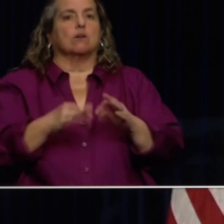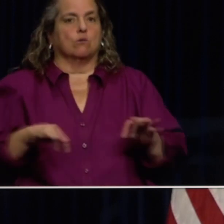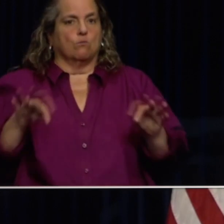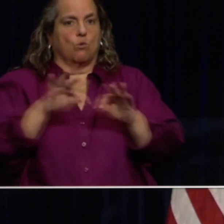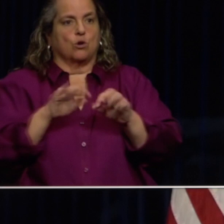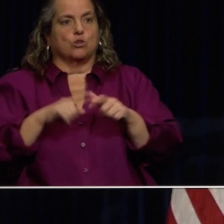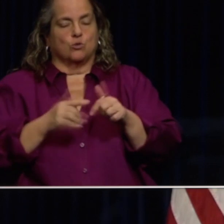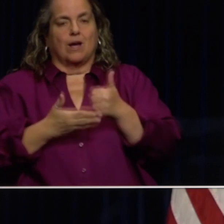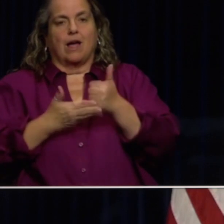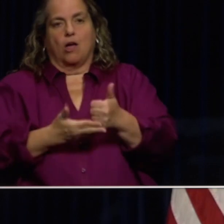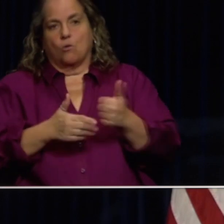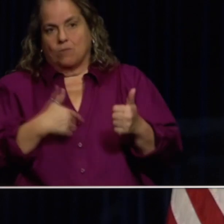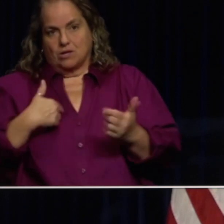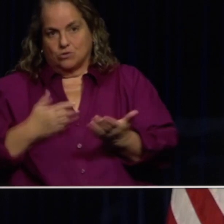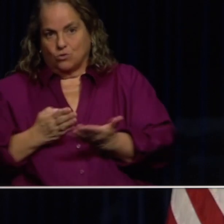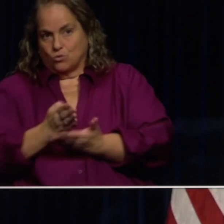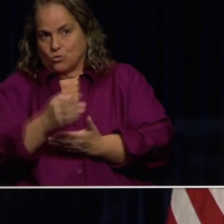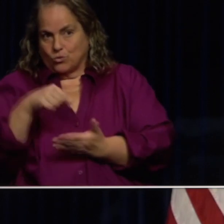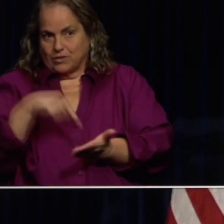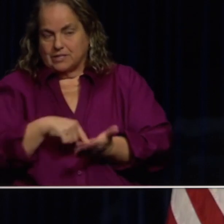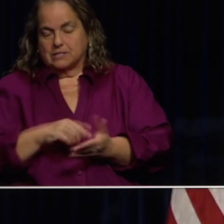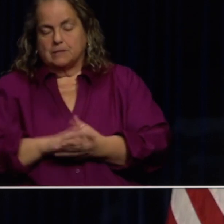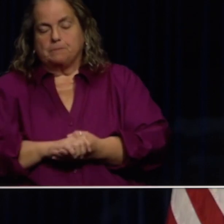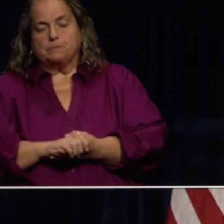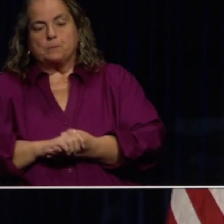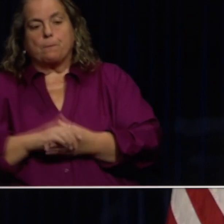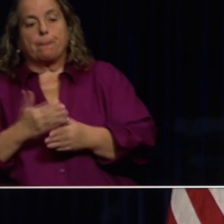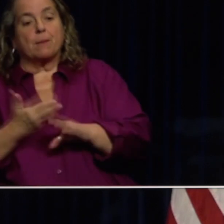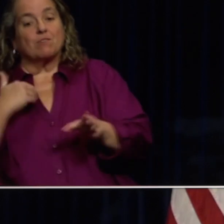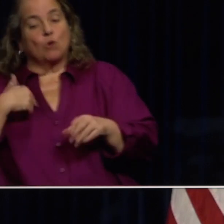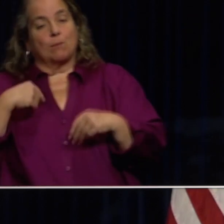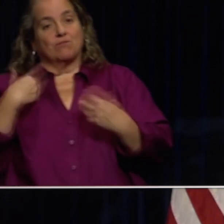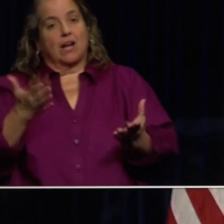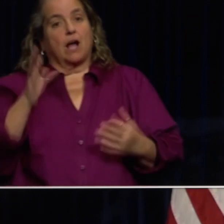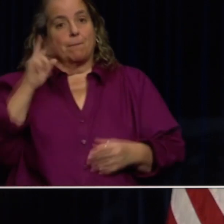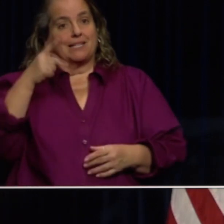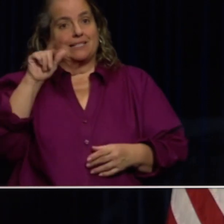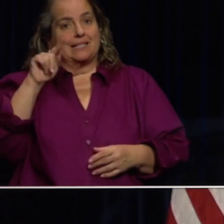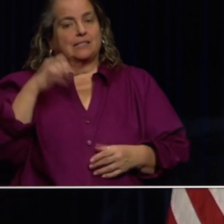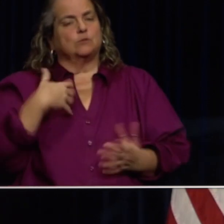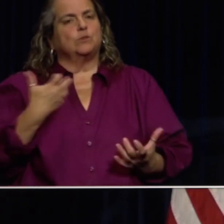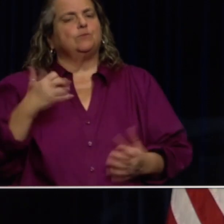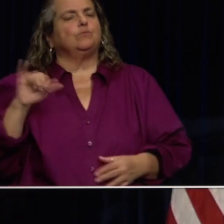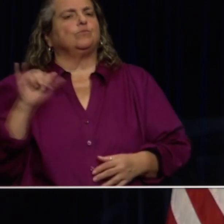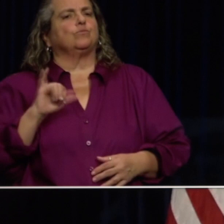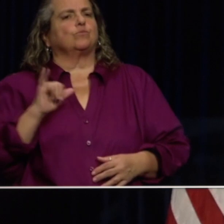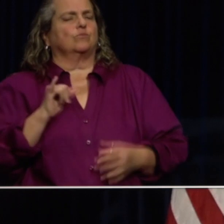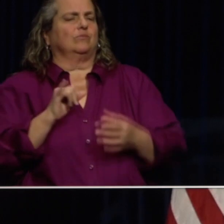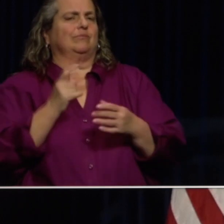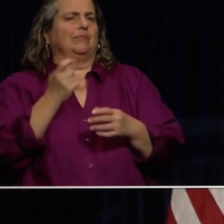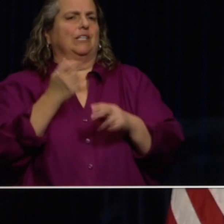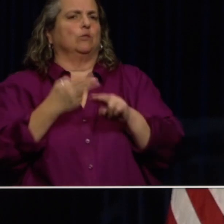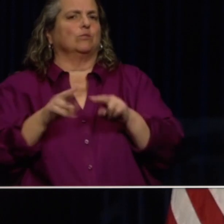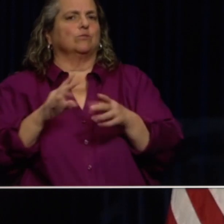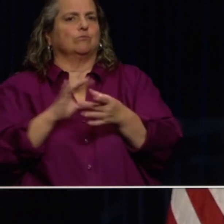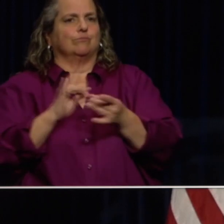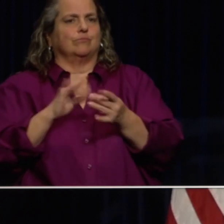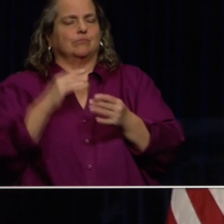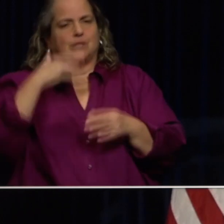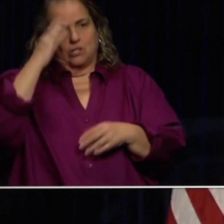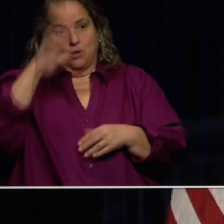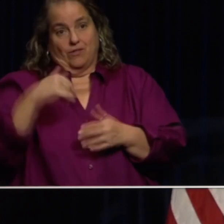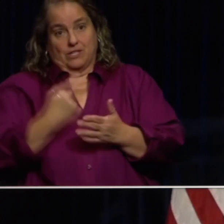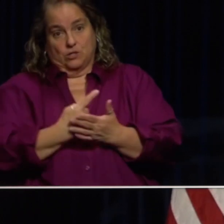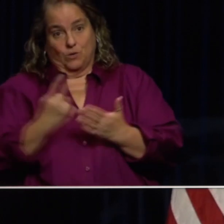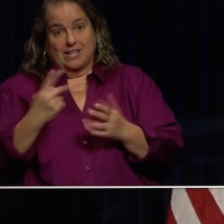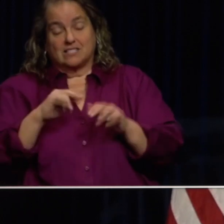have some sort of symptoms or all, fever, respiratory, diarrhea, cough, things of that nature. He also spoke